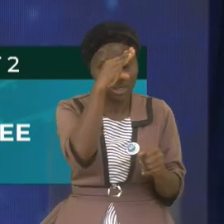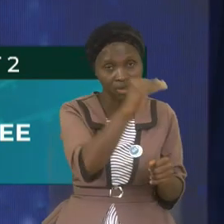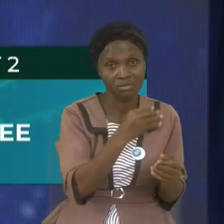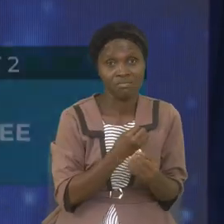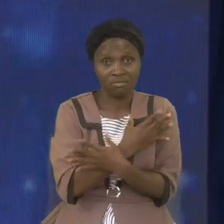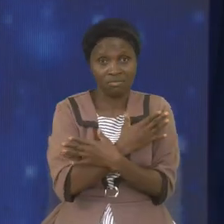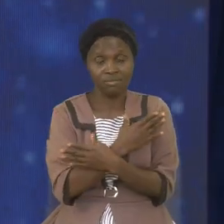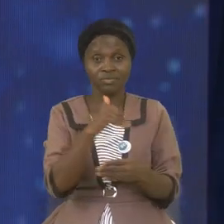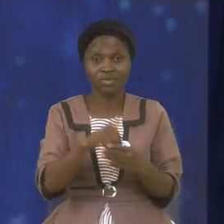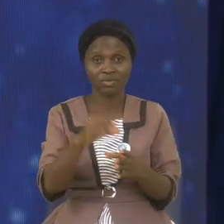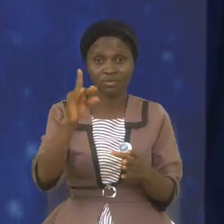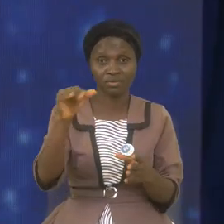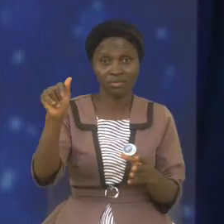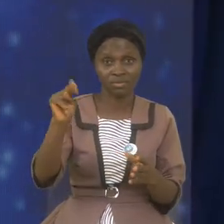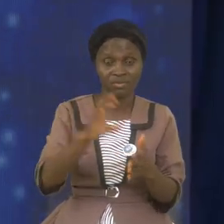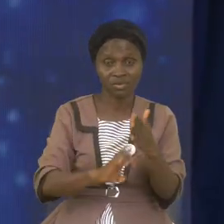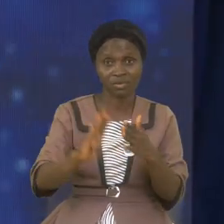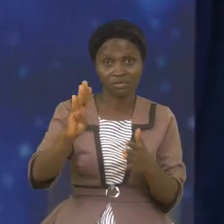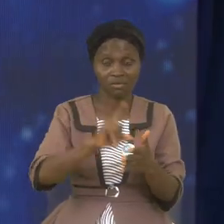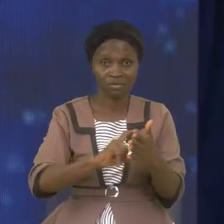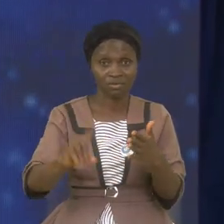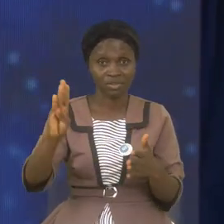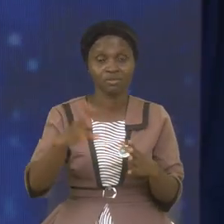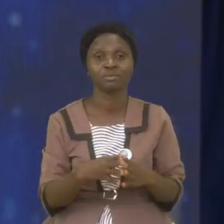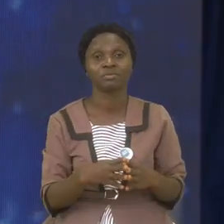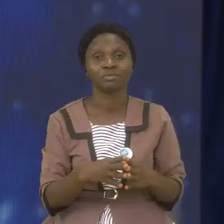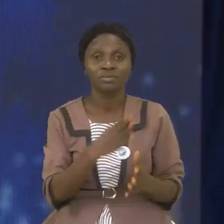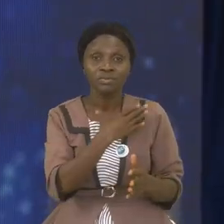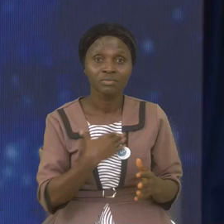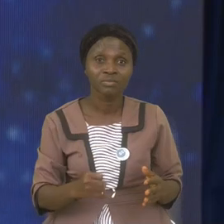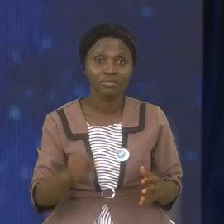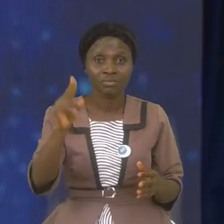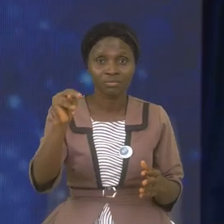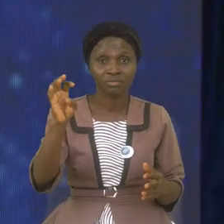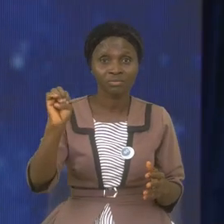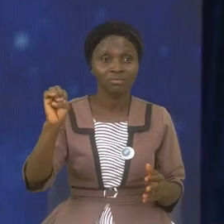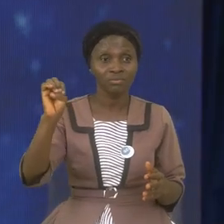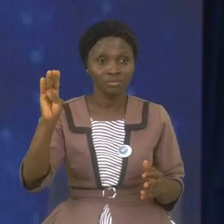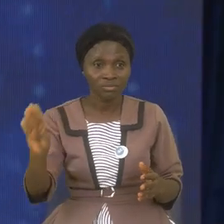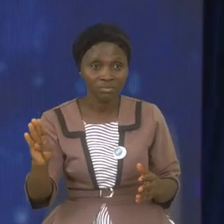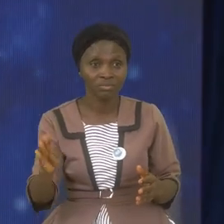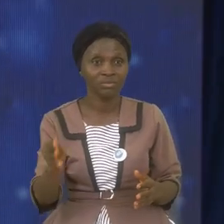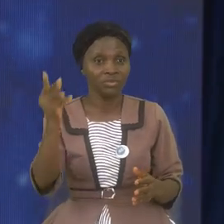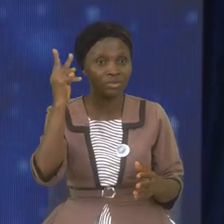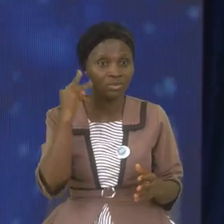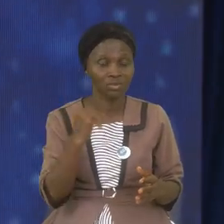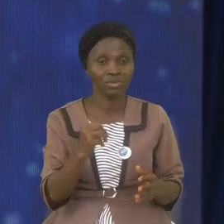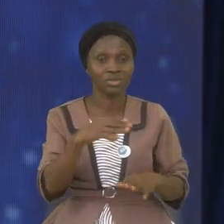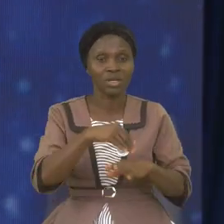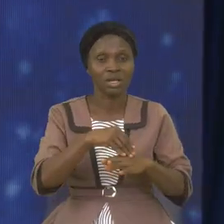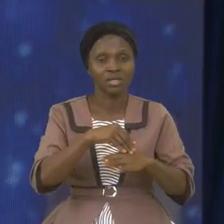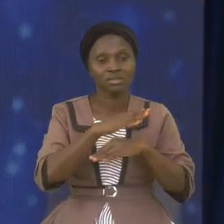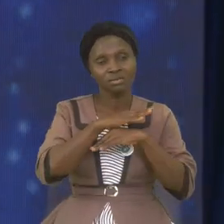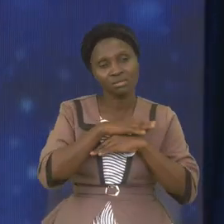verse 4, Nebuchadnezzar was at rest in my